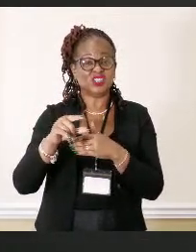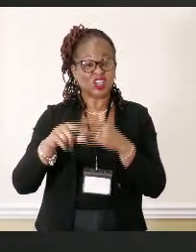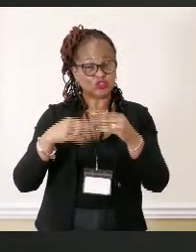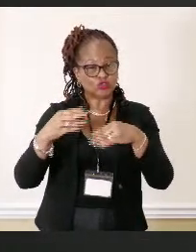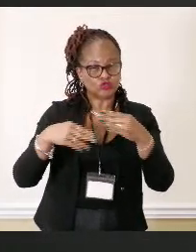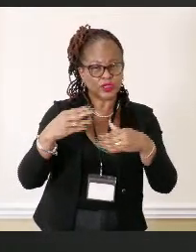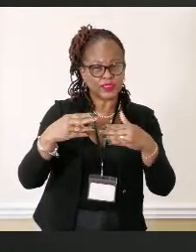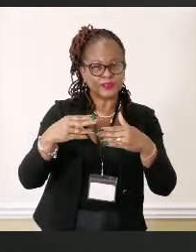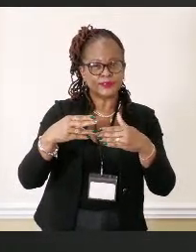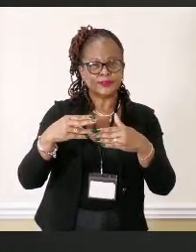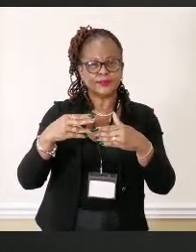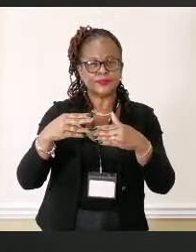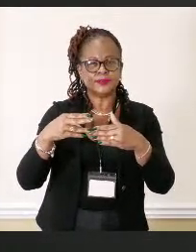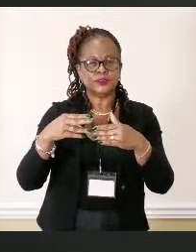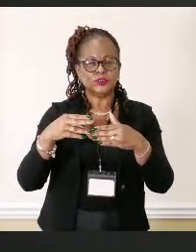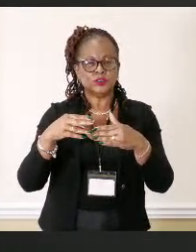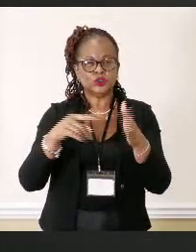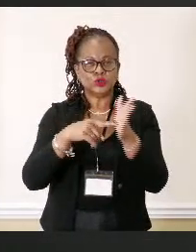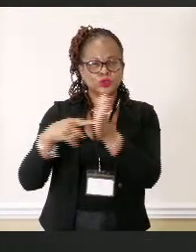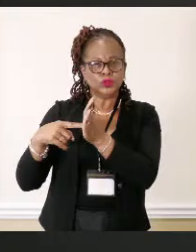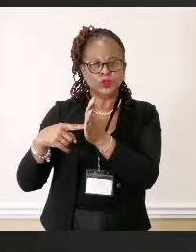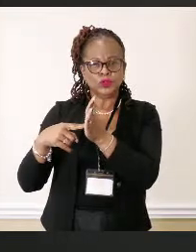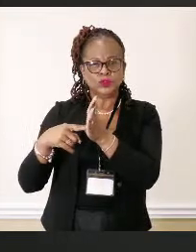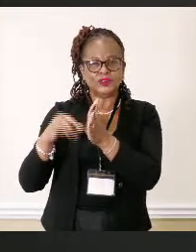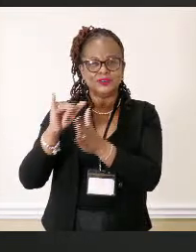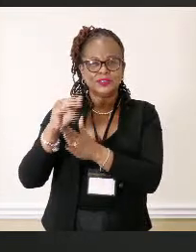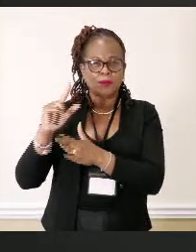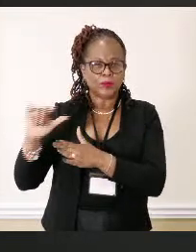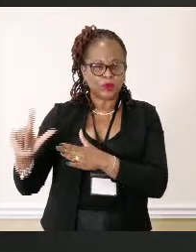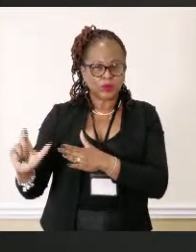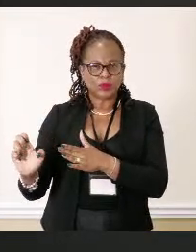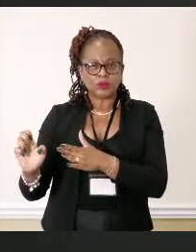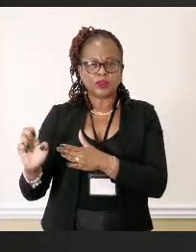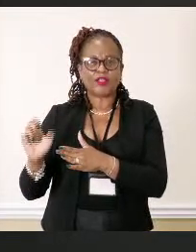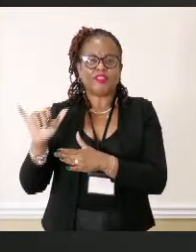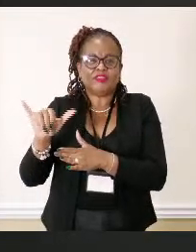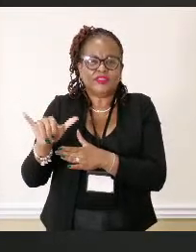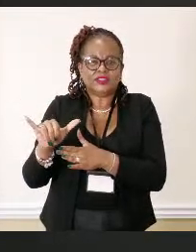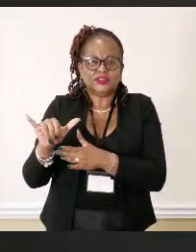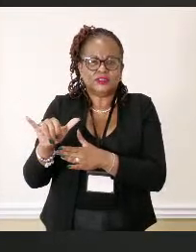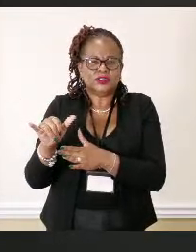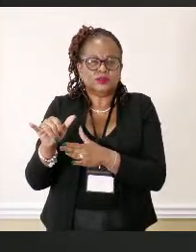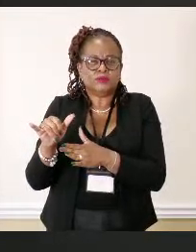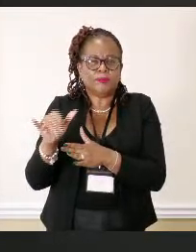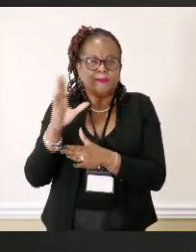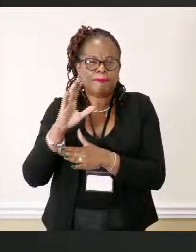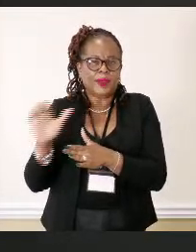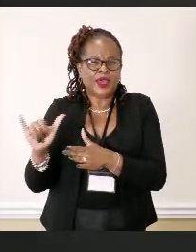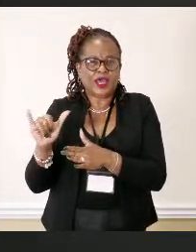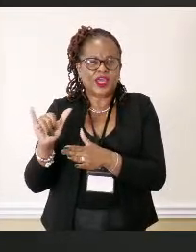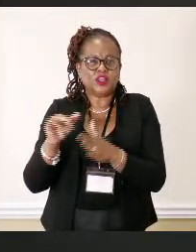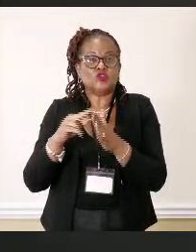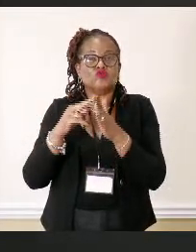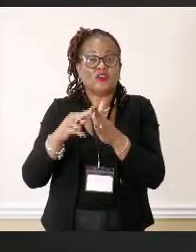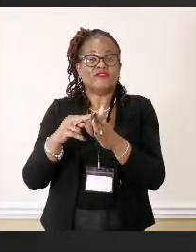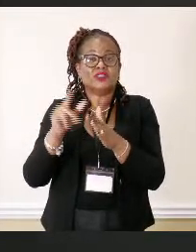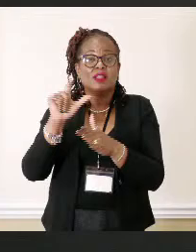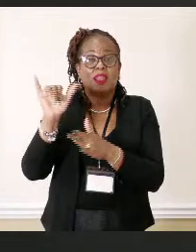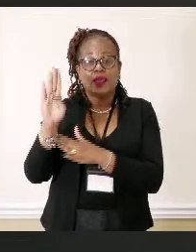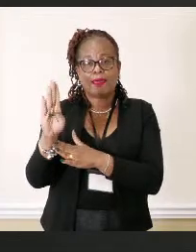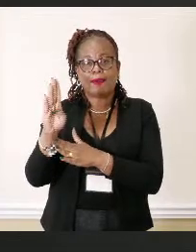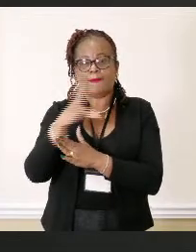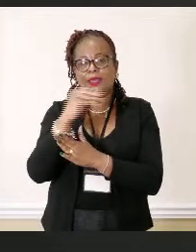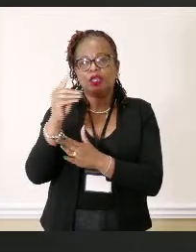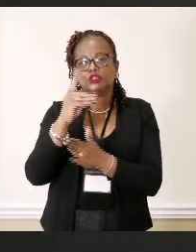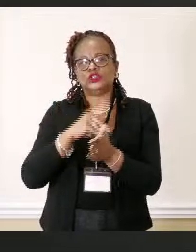in detection in the samples. This is work done by the reference lab and